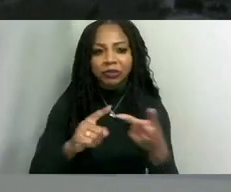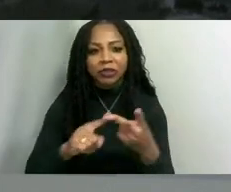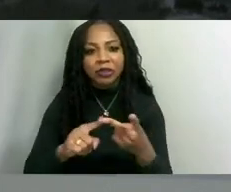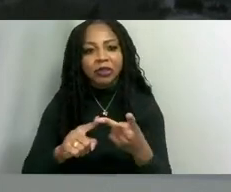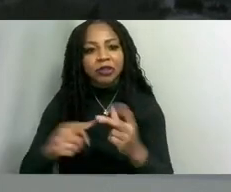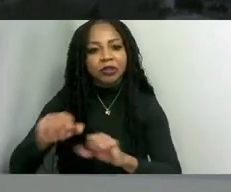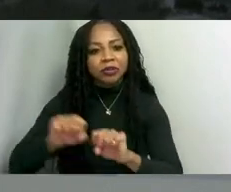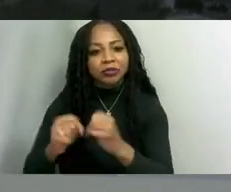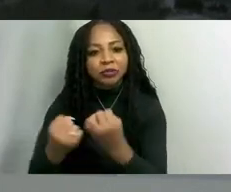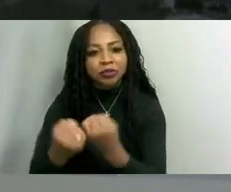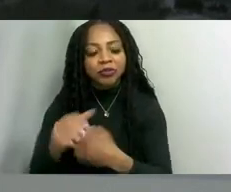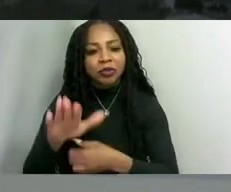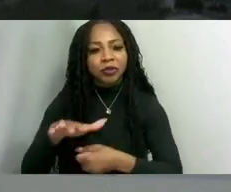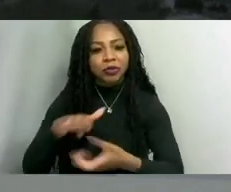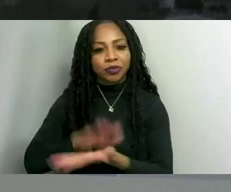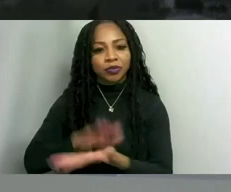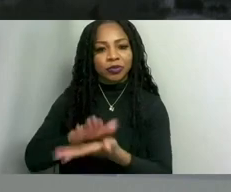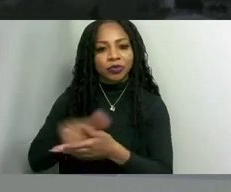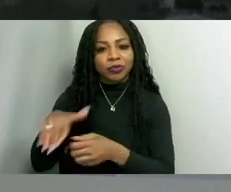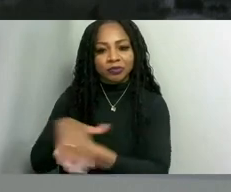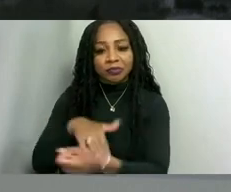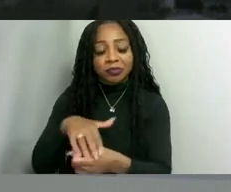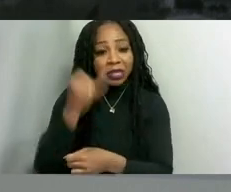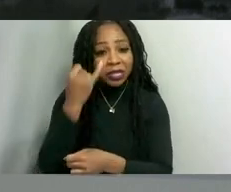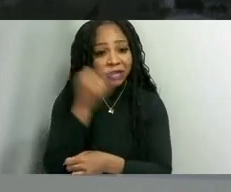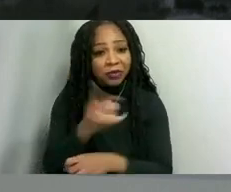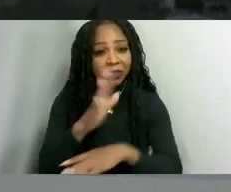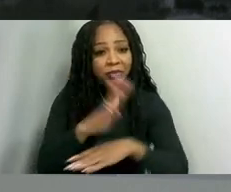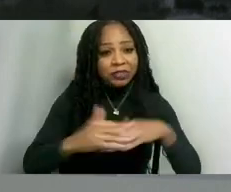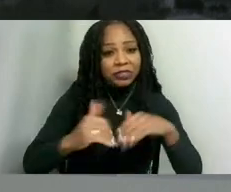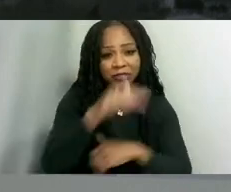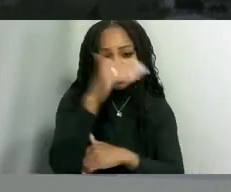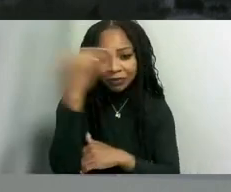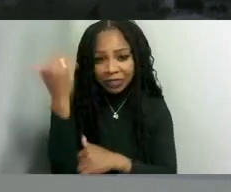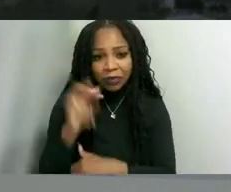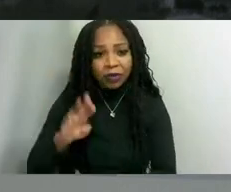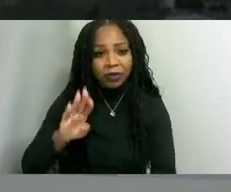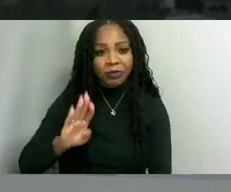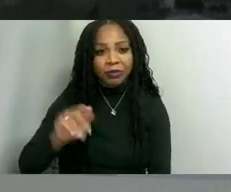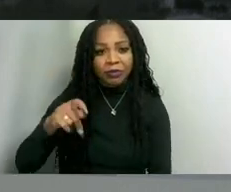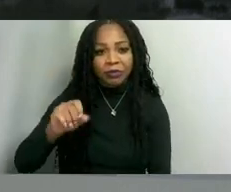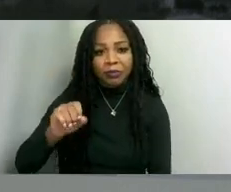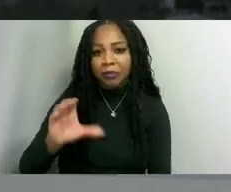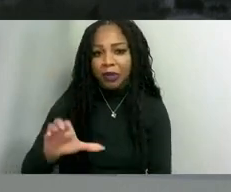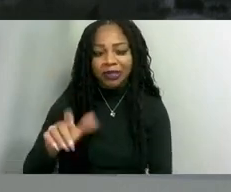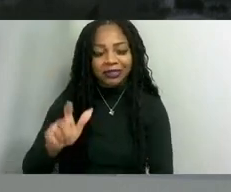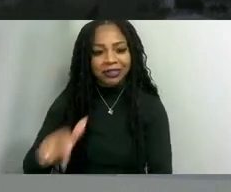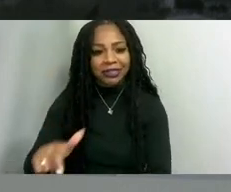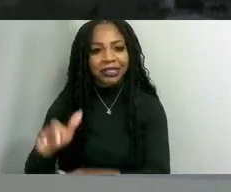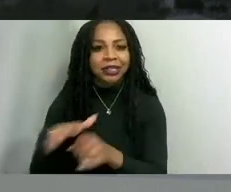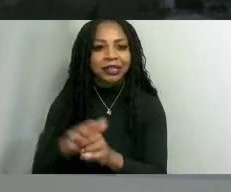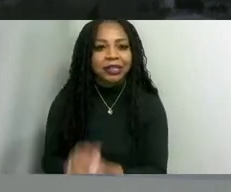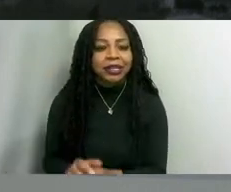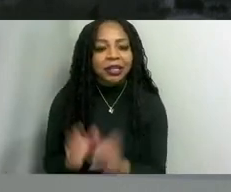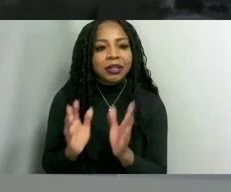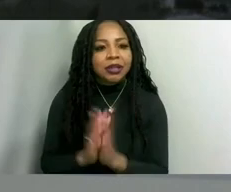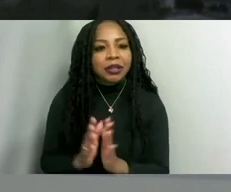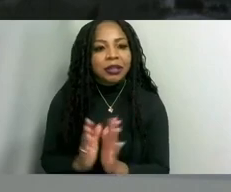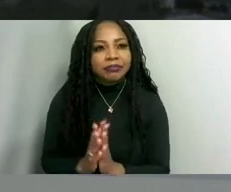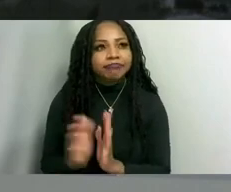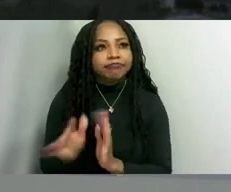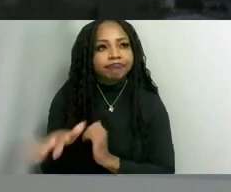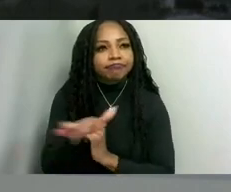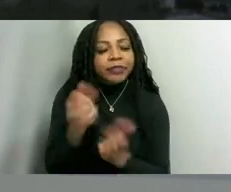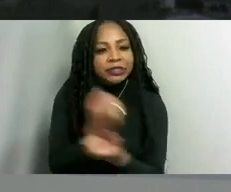your campuses. If you are Indigenous, Black, or racialized and need a space to reflect, we have gathering spaces